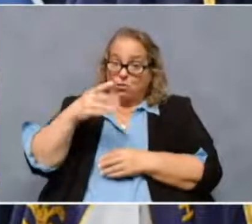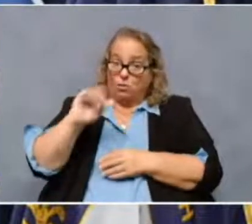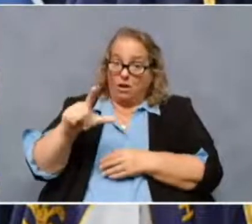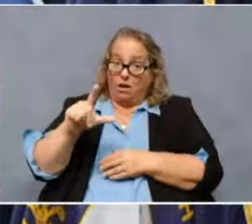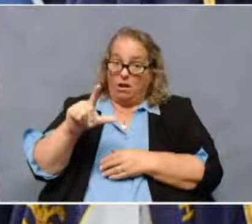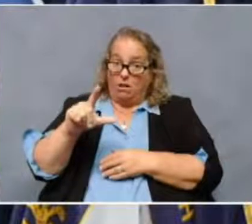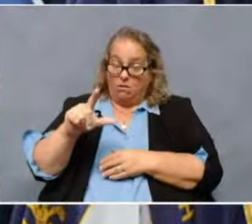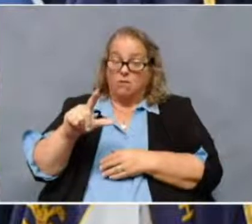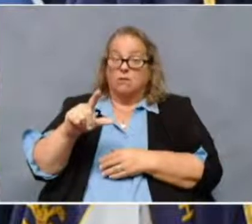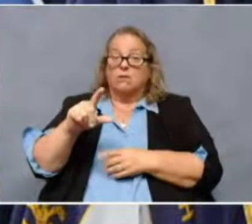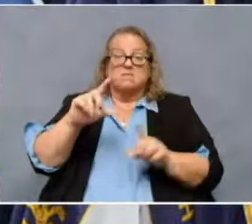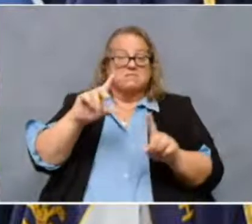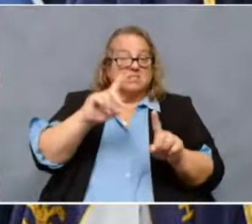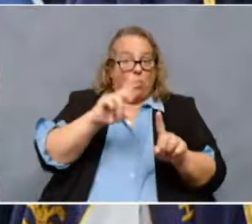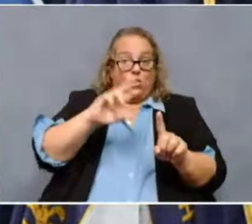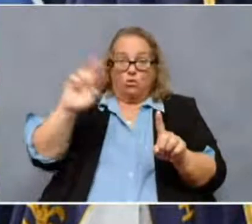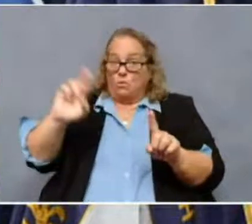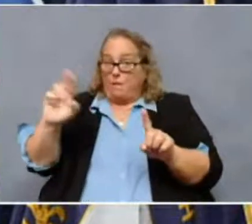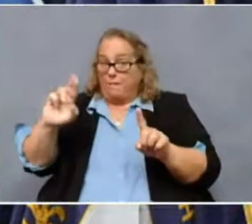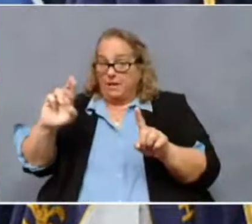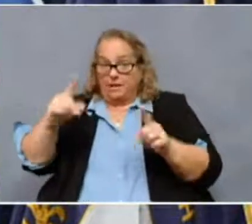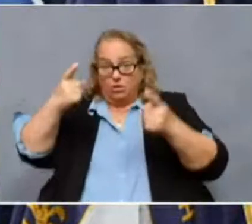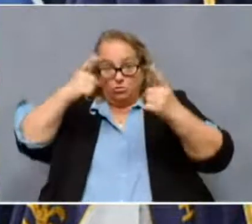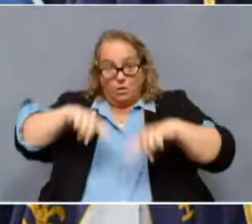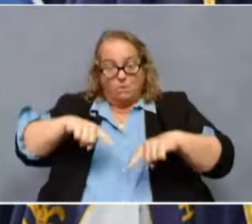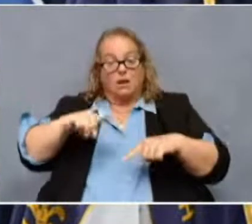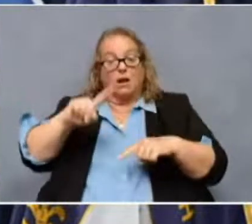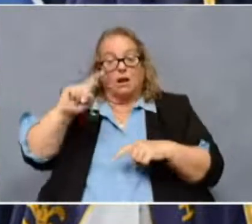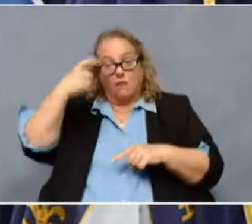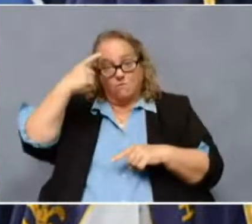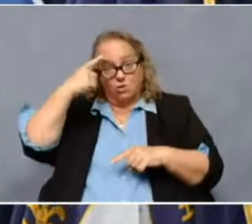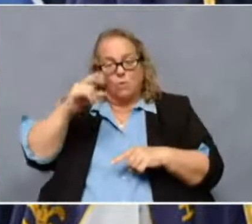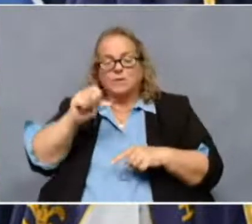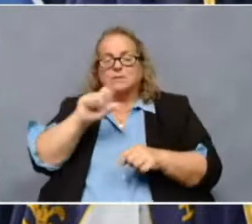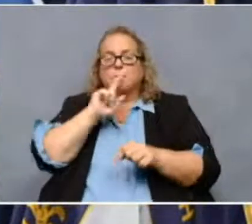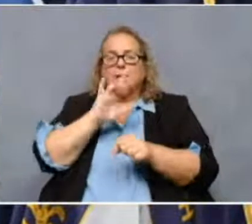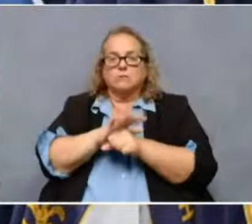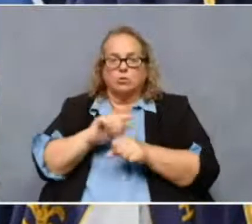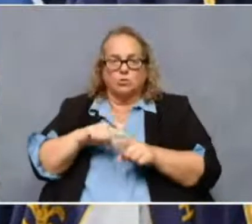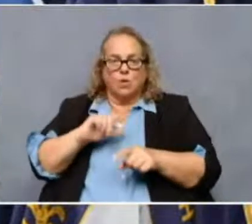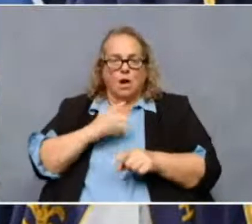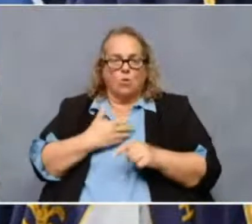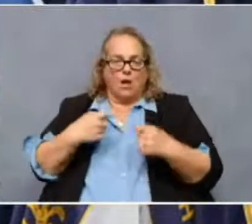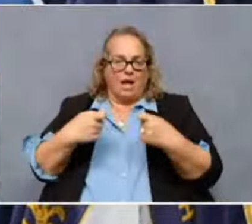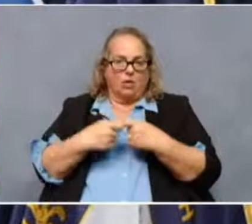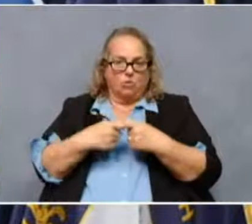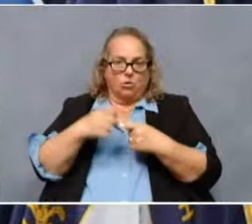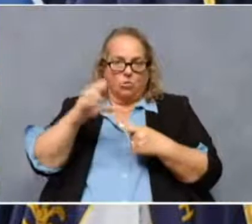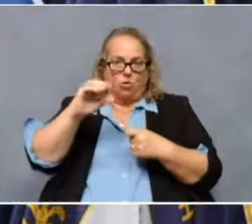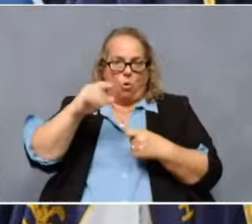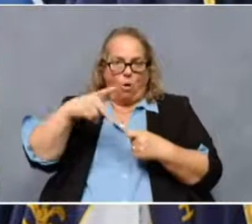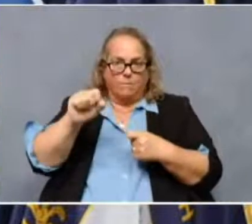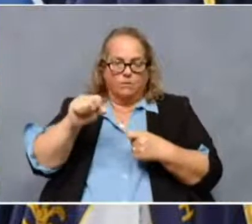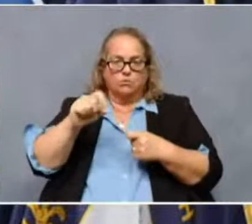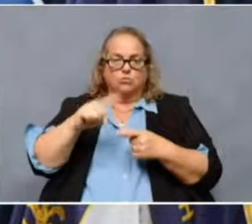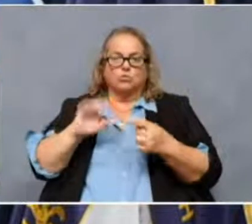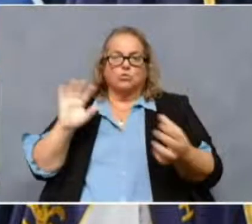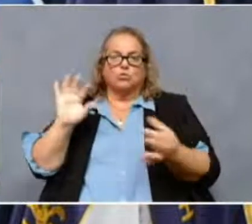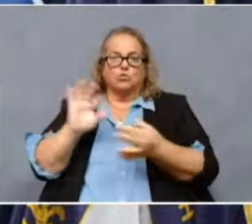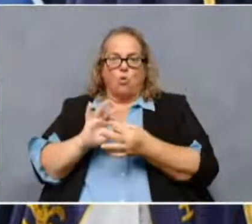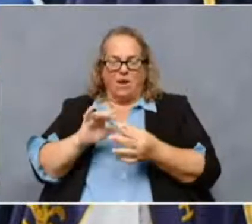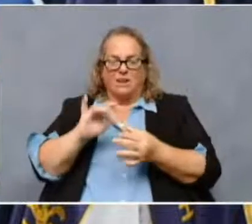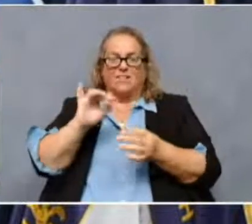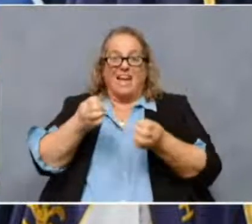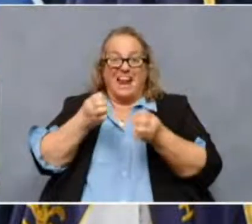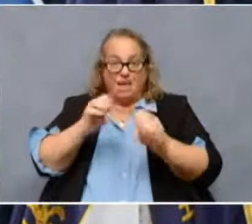signed by Governor Beshear was a blessing to our electric co-ops to join this initiative to get high-speed internet to every